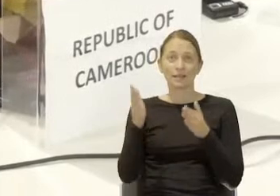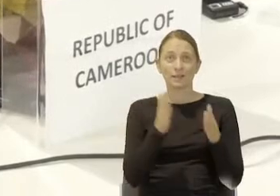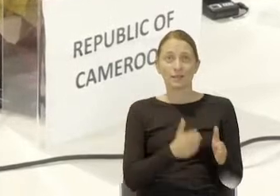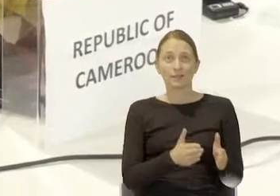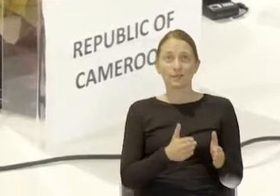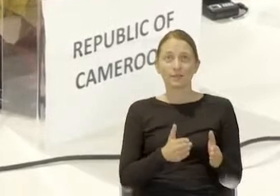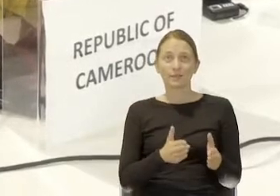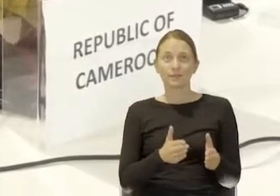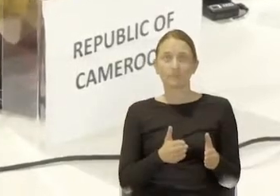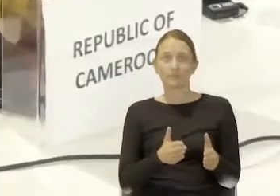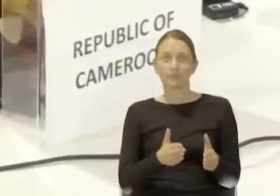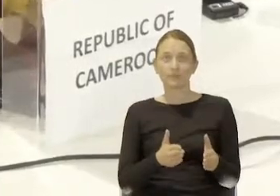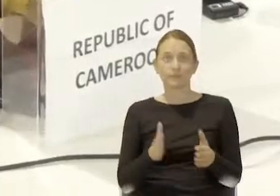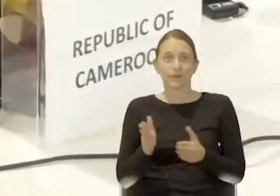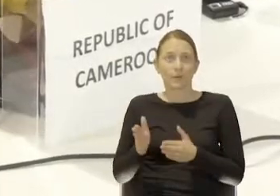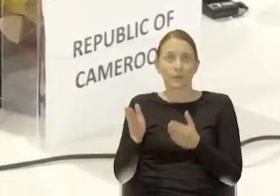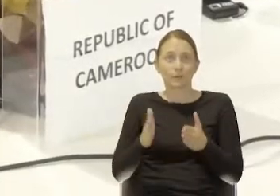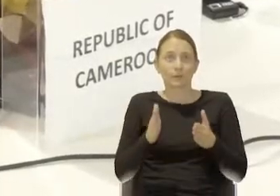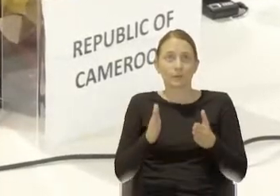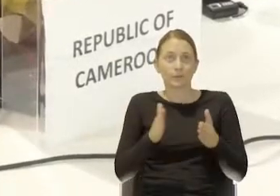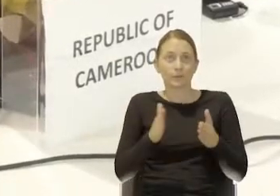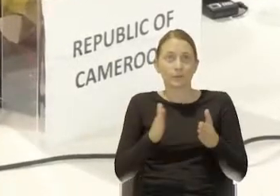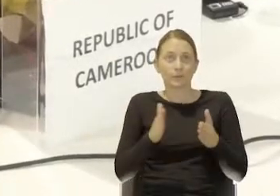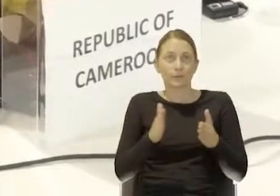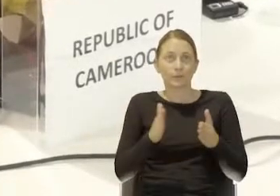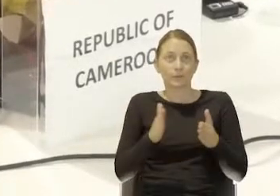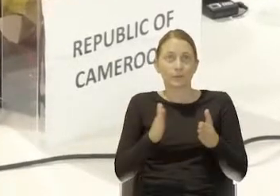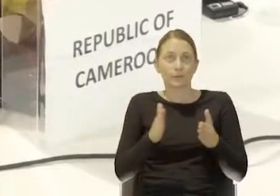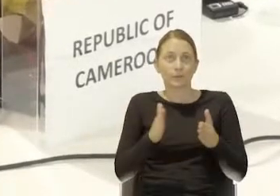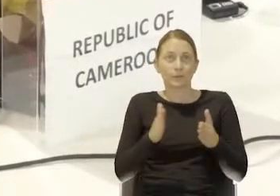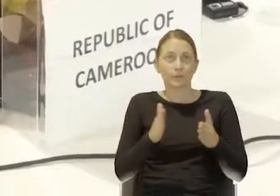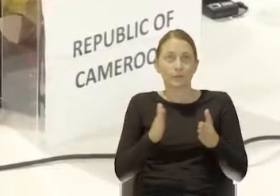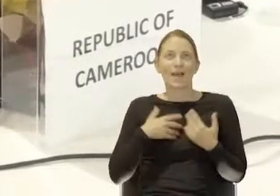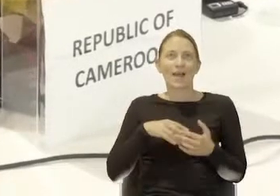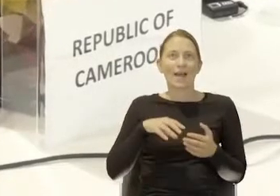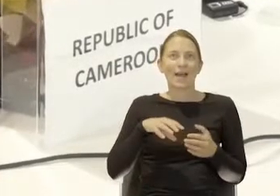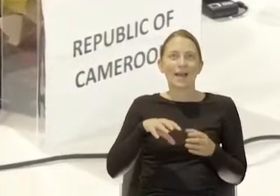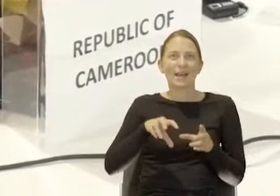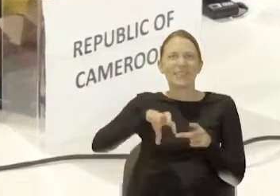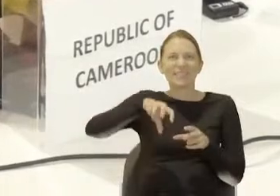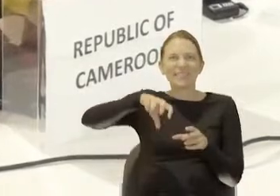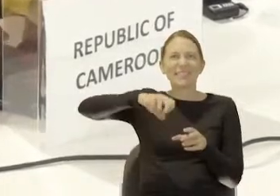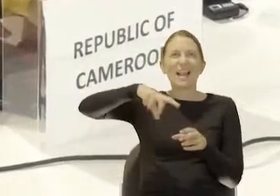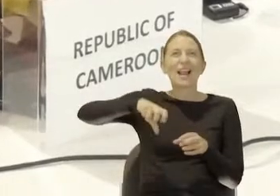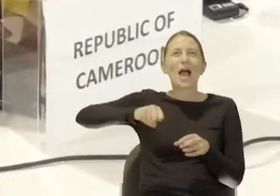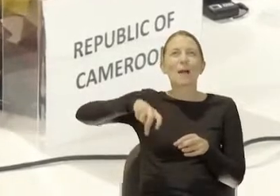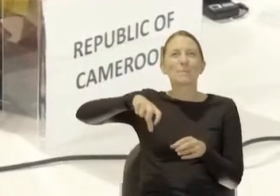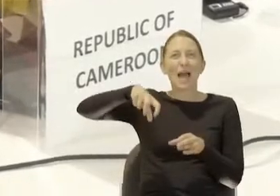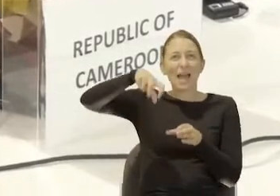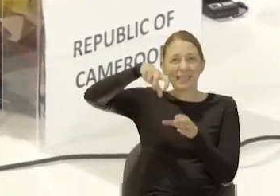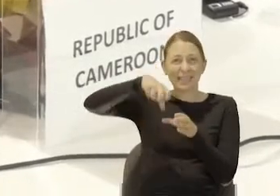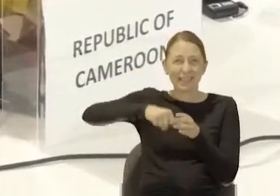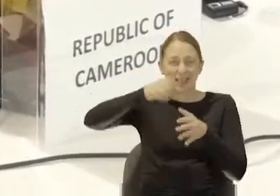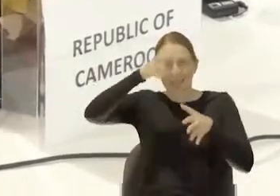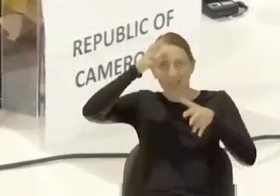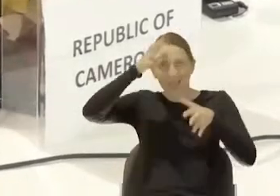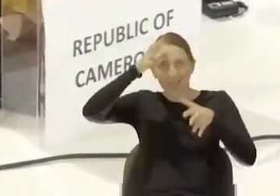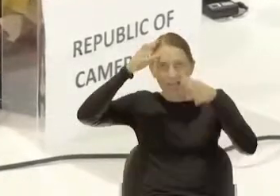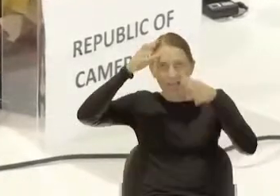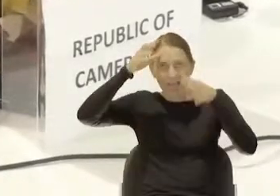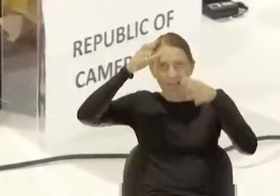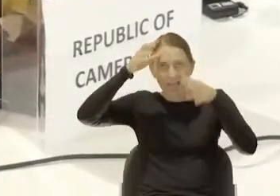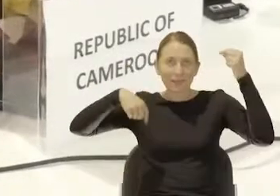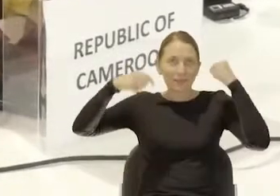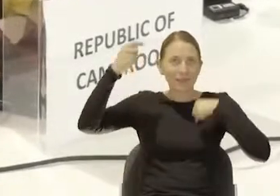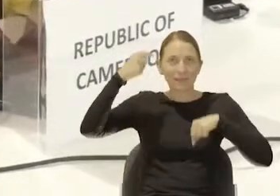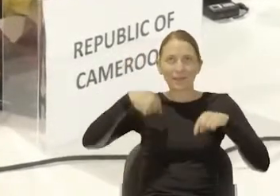So right now we are moving on to the next session and we are being squeezed like lemons, you could say.